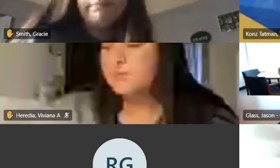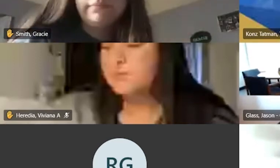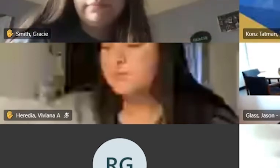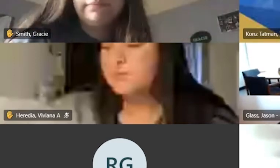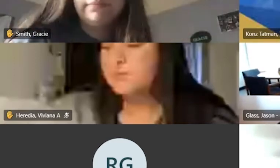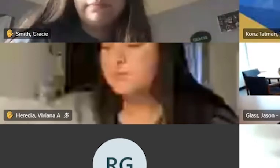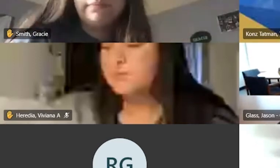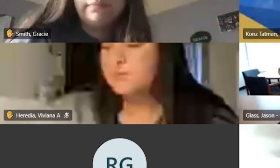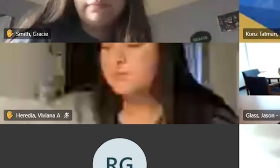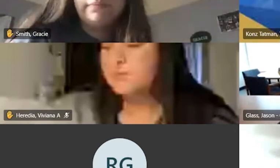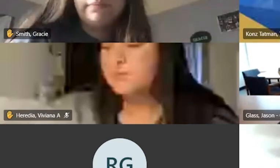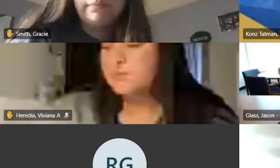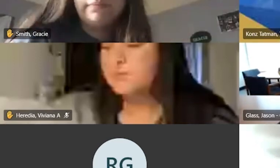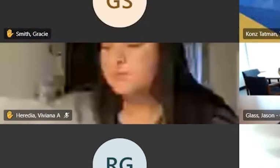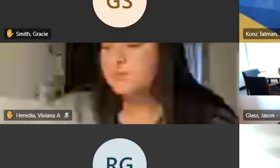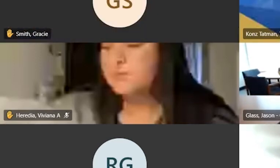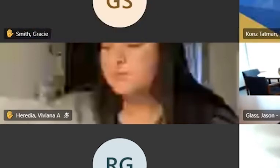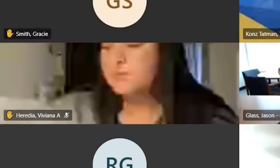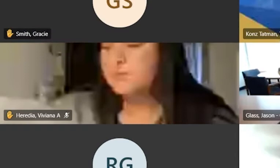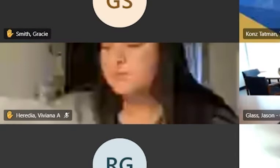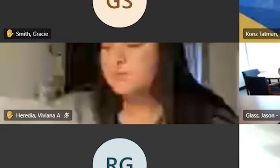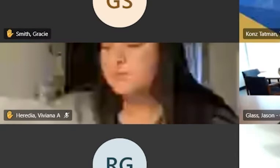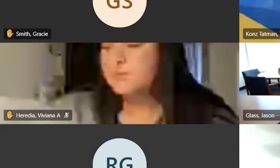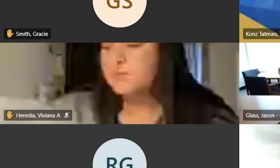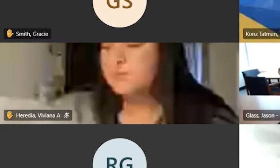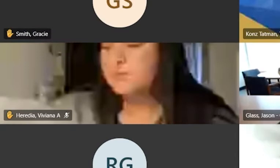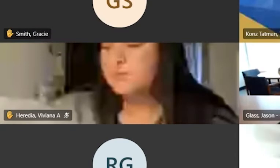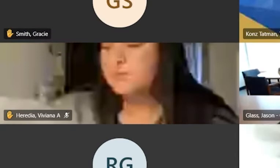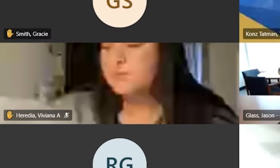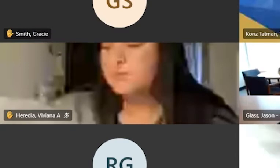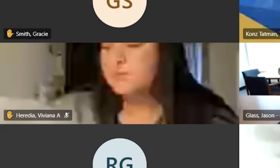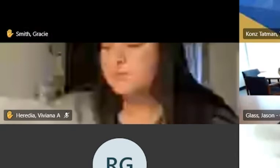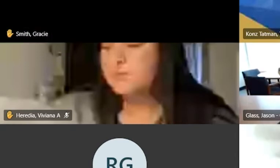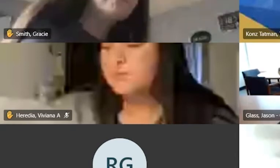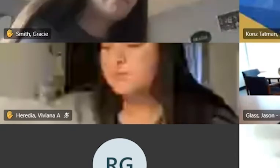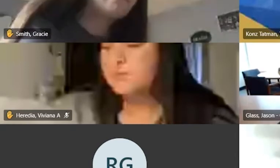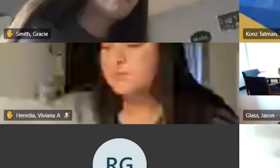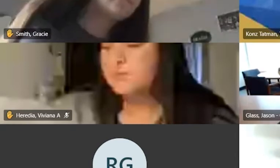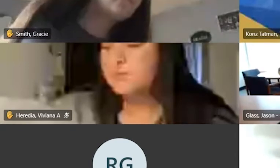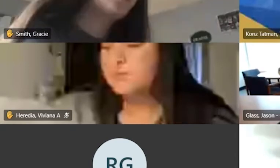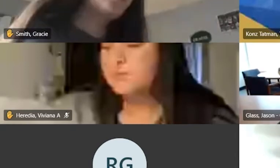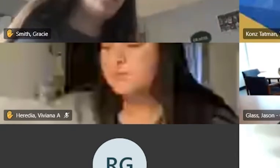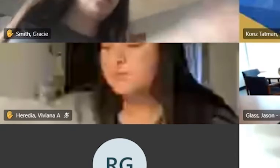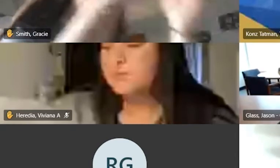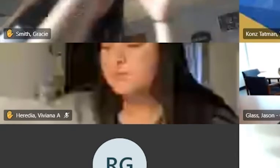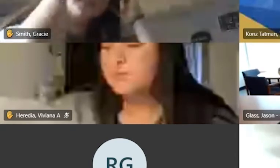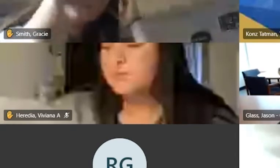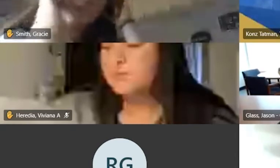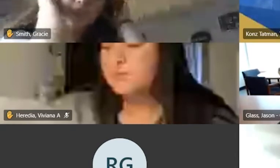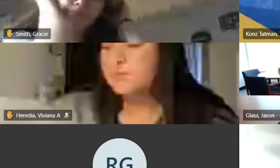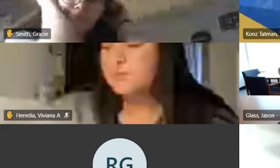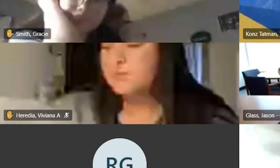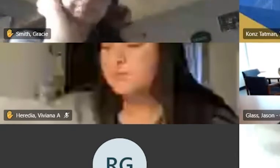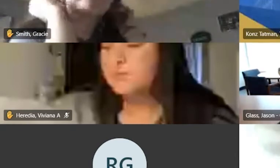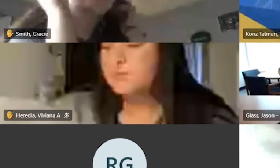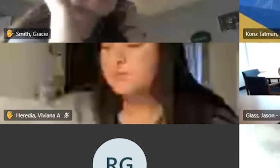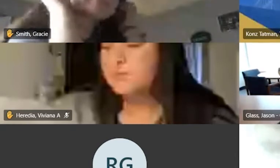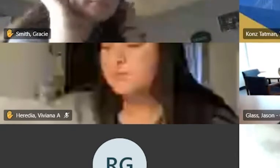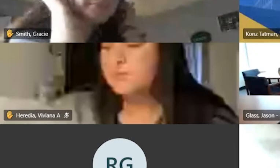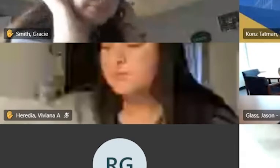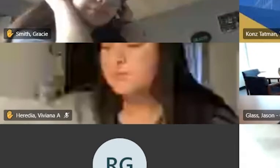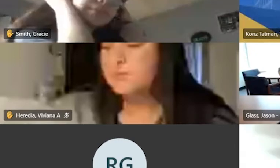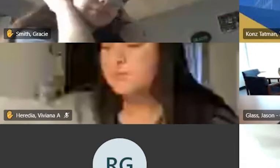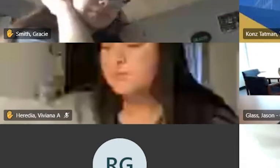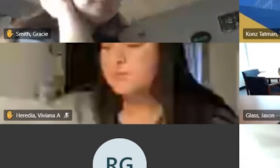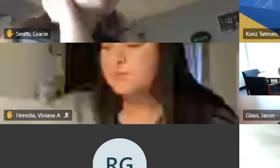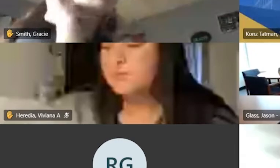And Gracie, what are your thoughts? Because you are one of our students. You go to KSB and then also